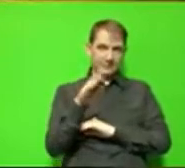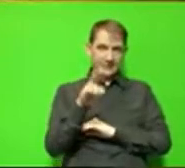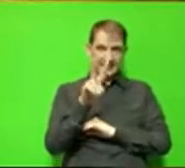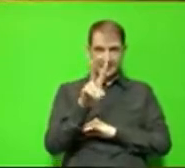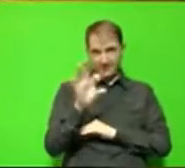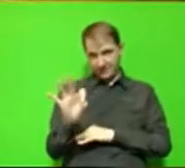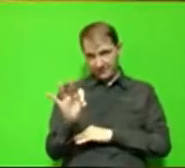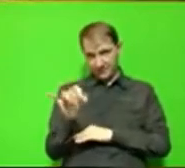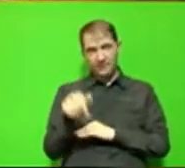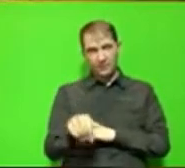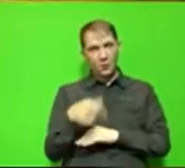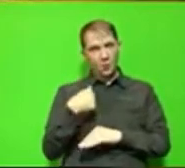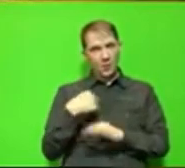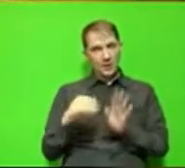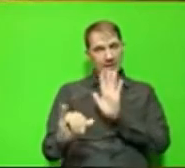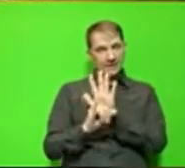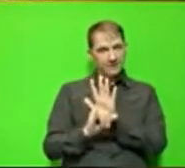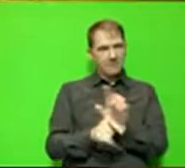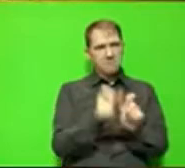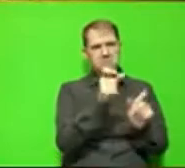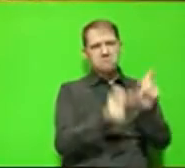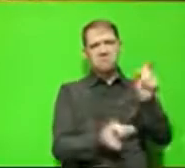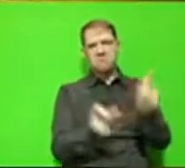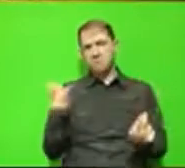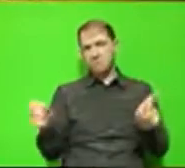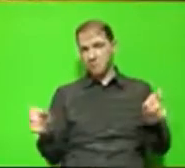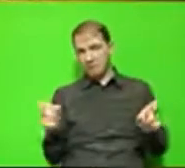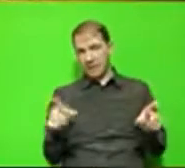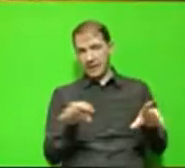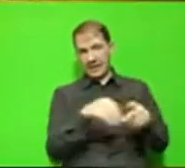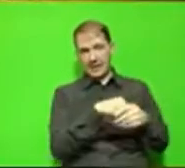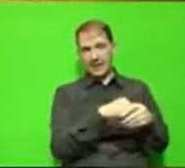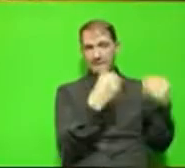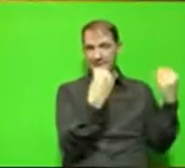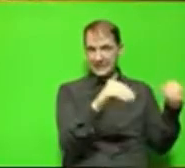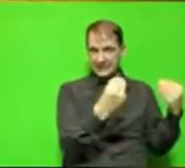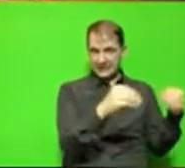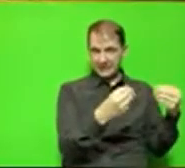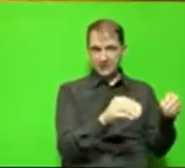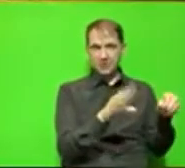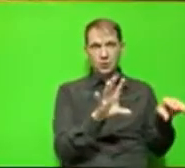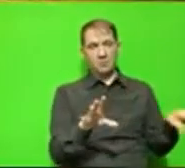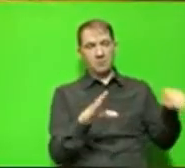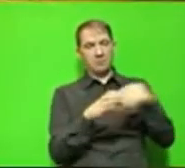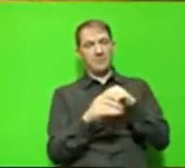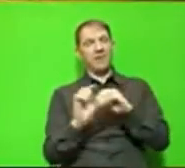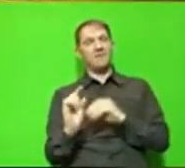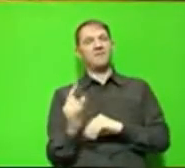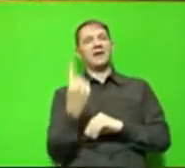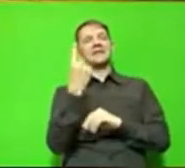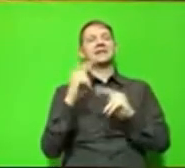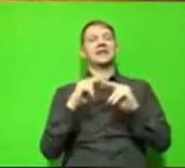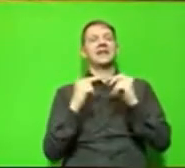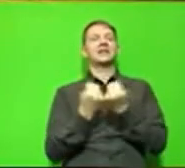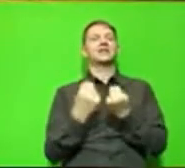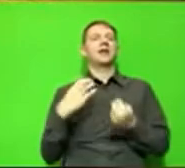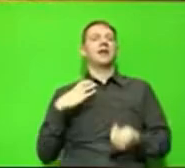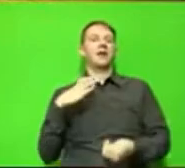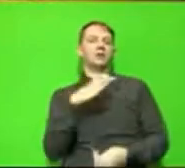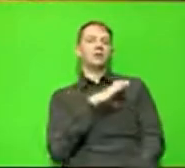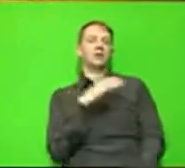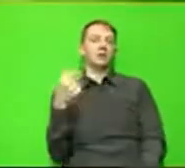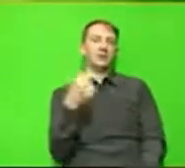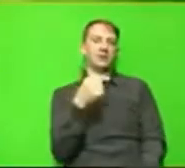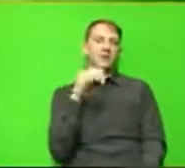soon identify candidates of civil society and business to serve on South Africa's first National Council on Gender-Based Violence